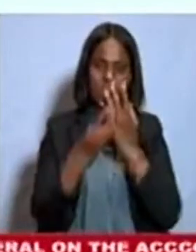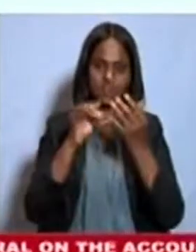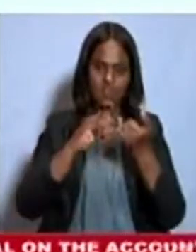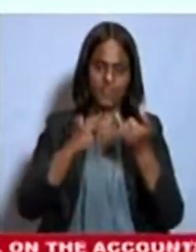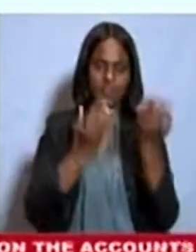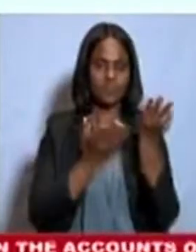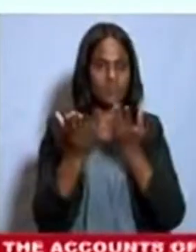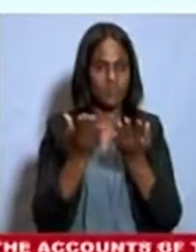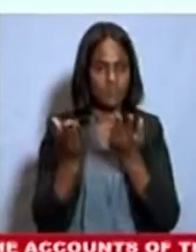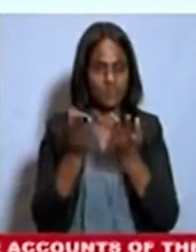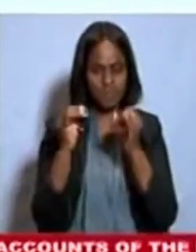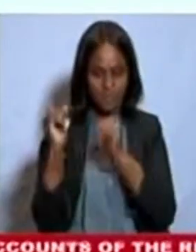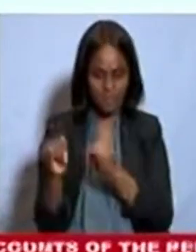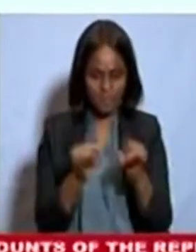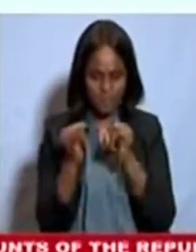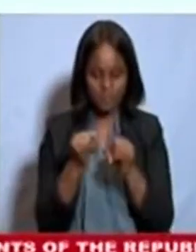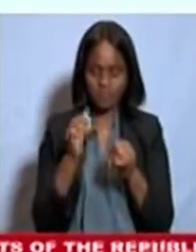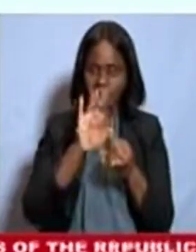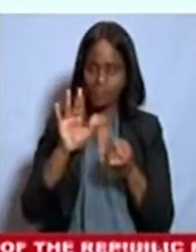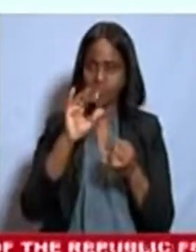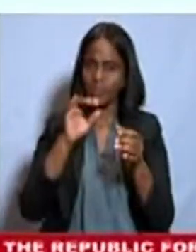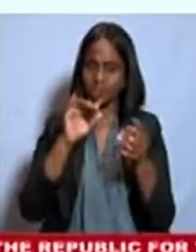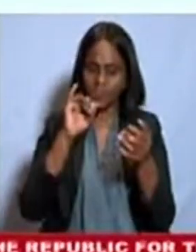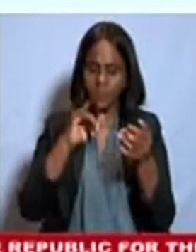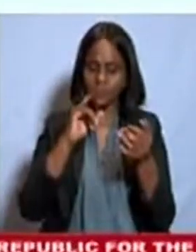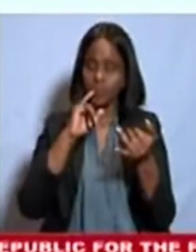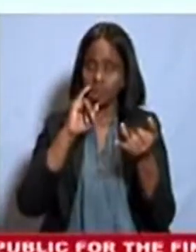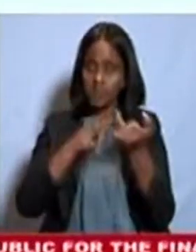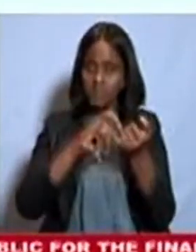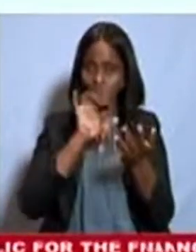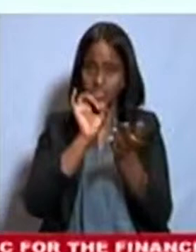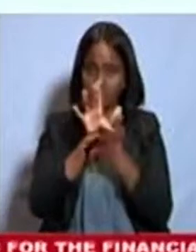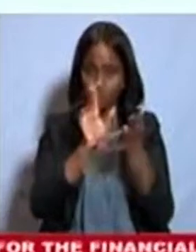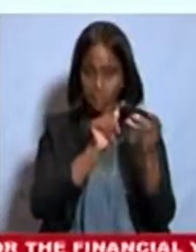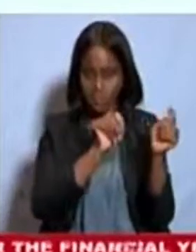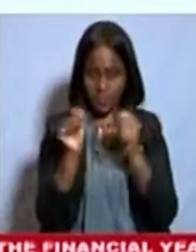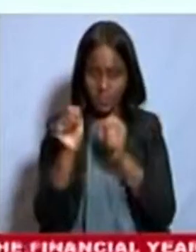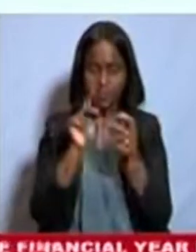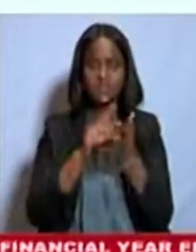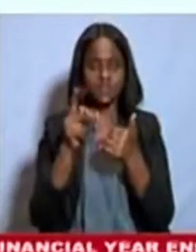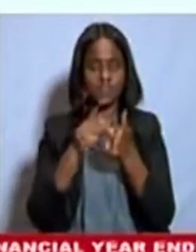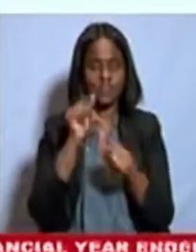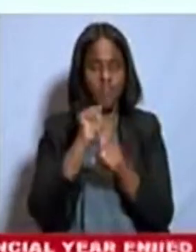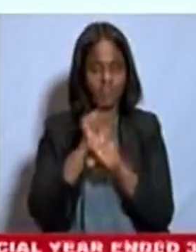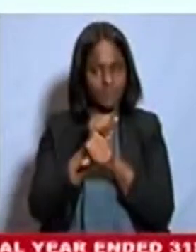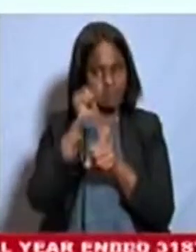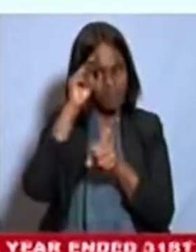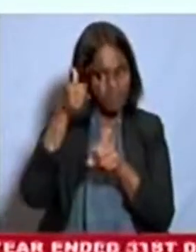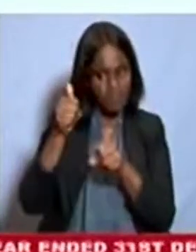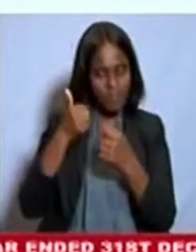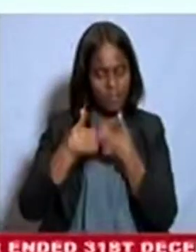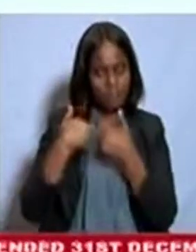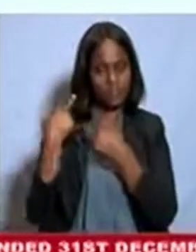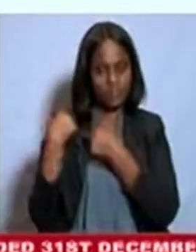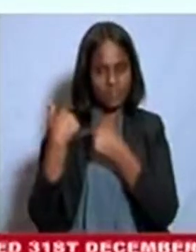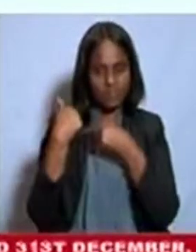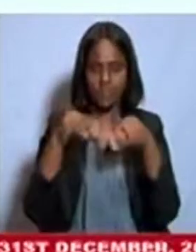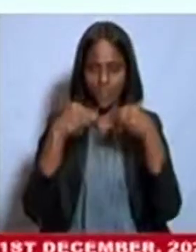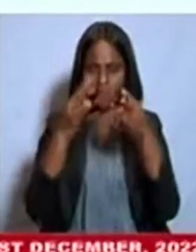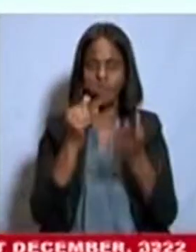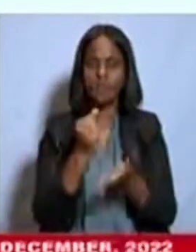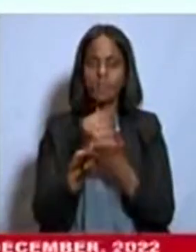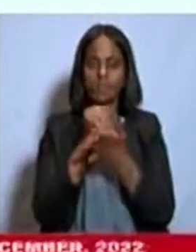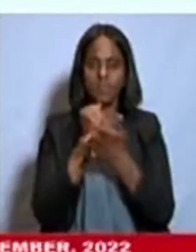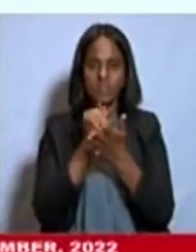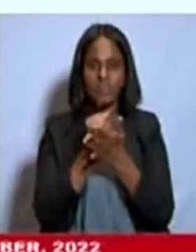Services, implementation of social cash transfer program. Mandate: the ministry is mandated to provide and